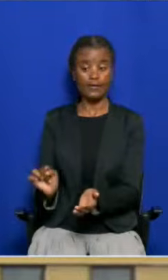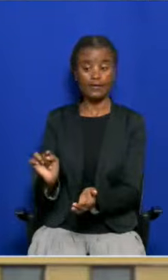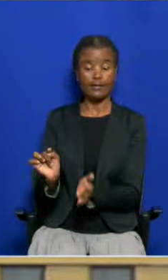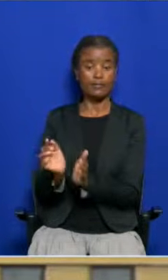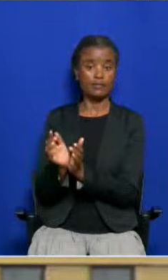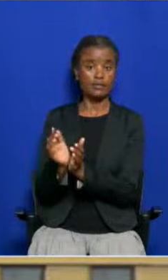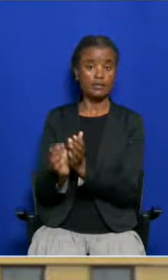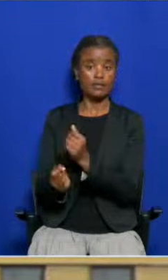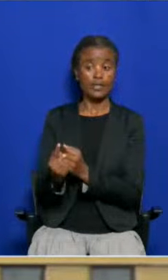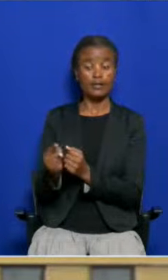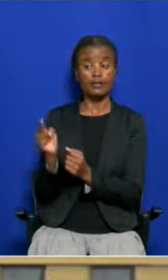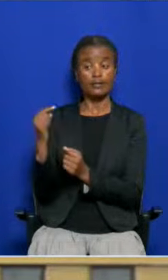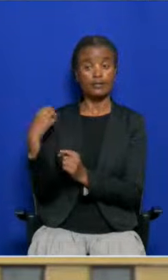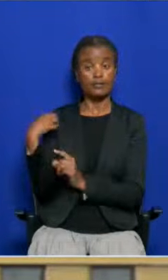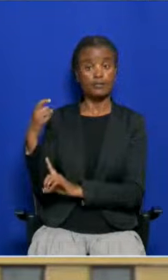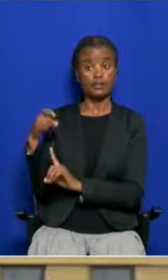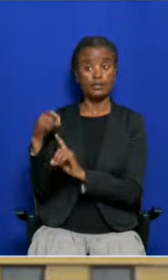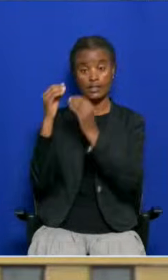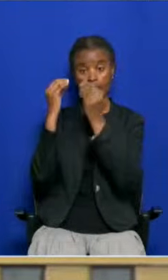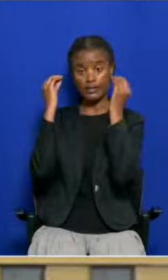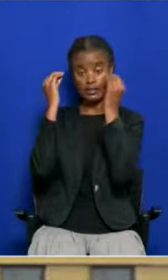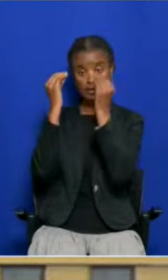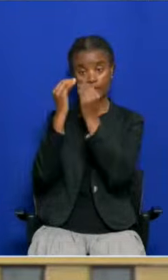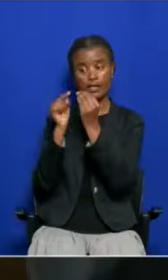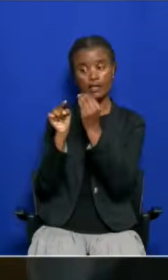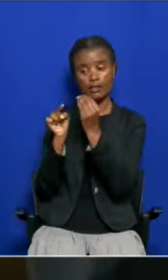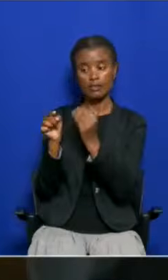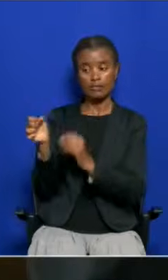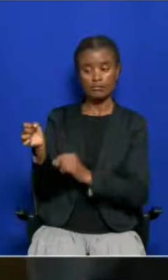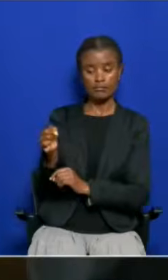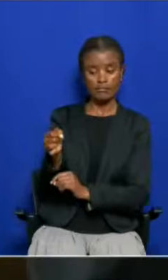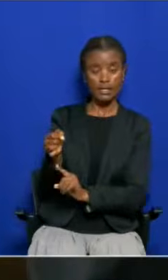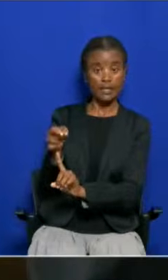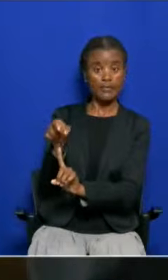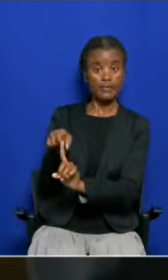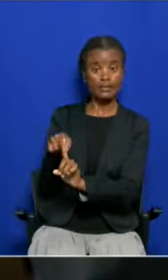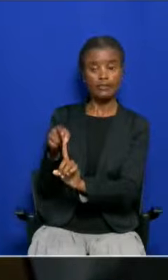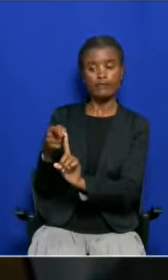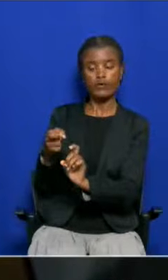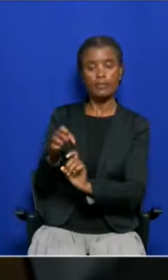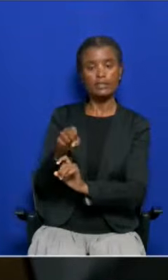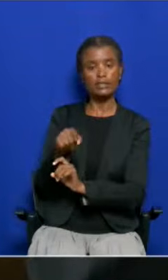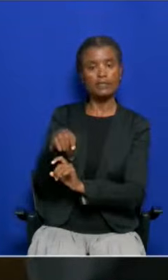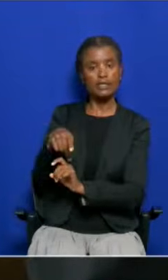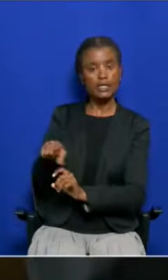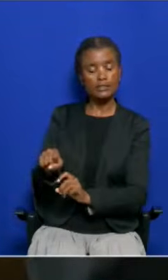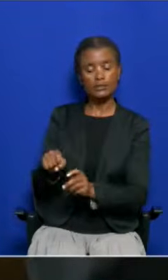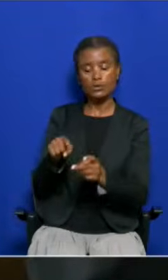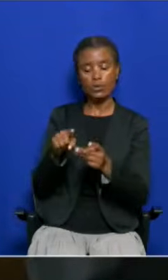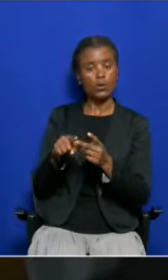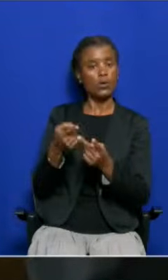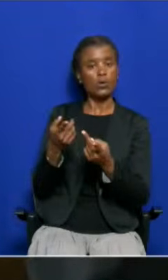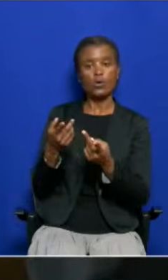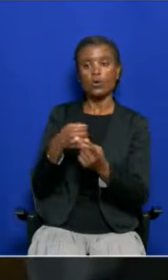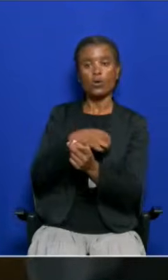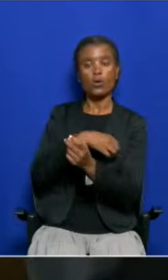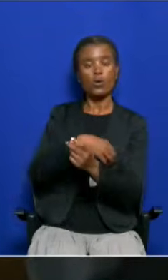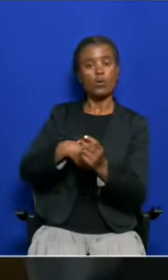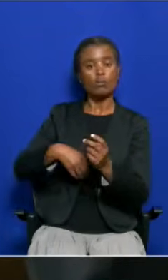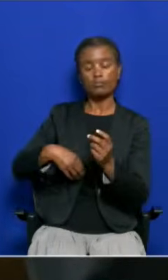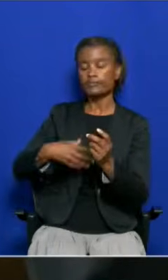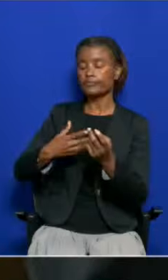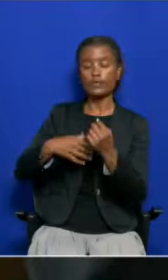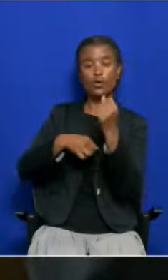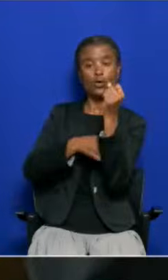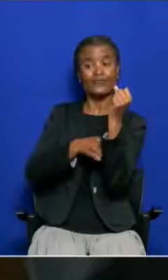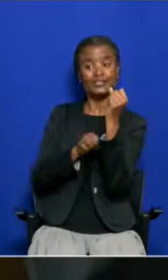Cele designate someone within SAPS or someone within the ministry who should be approached on all taxi violence issues? And